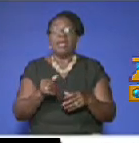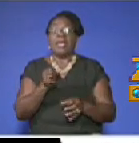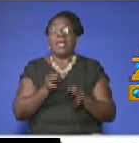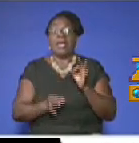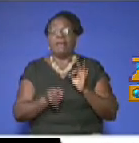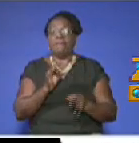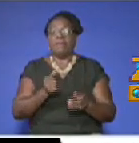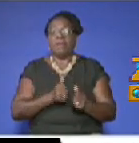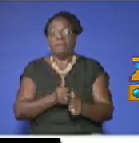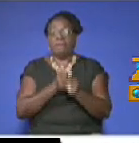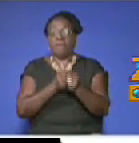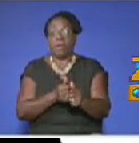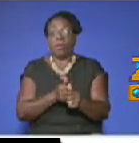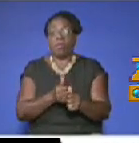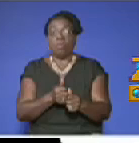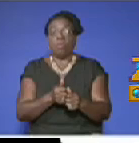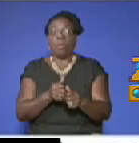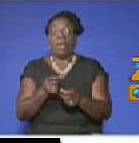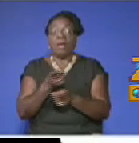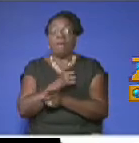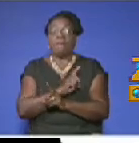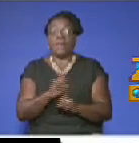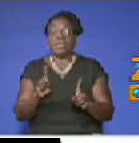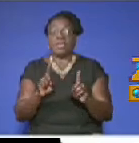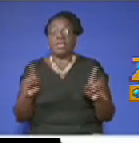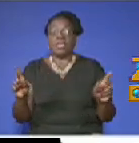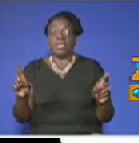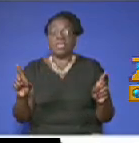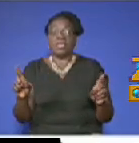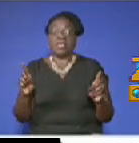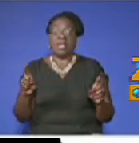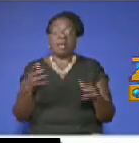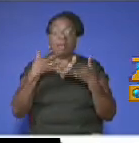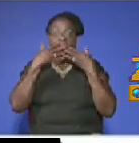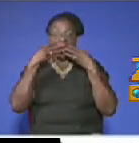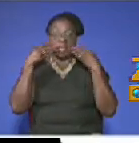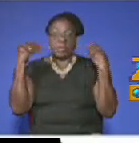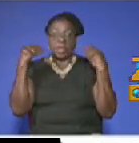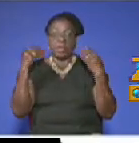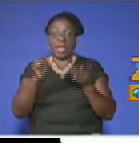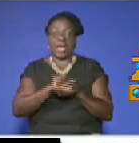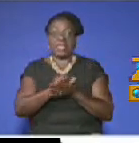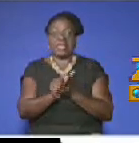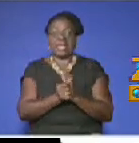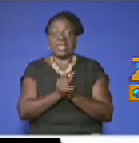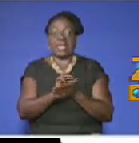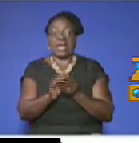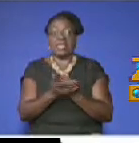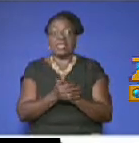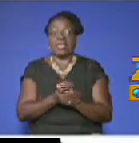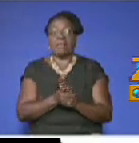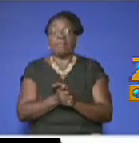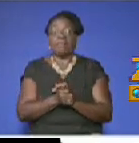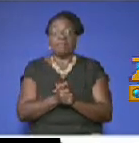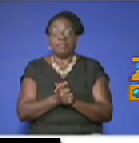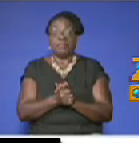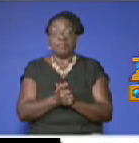physical distancing, mask wearing, and sanitization protocols in the order.